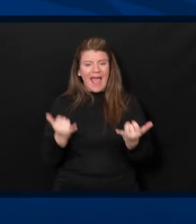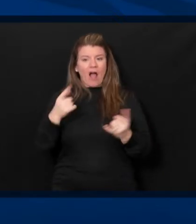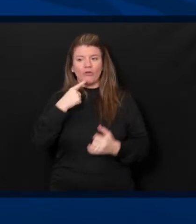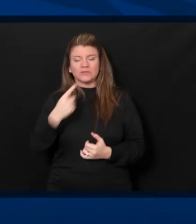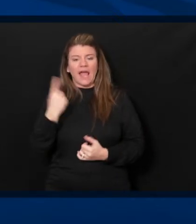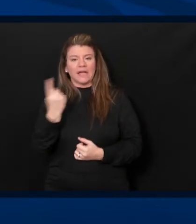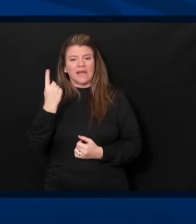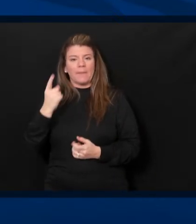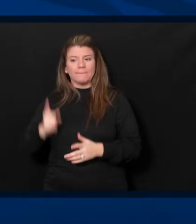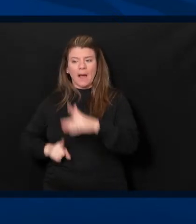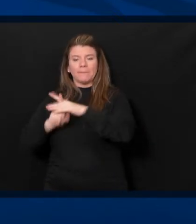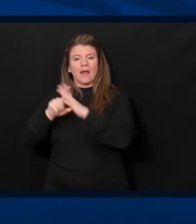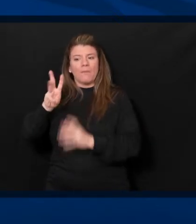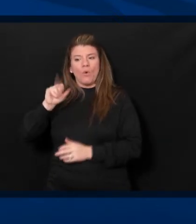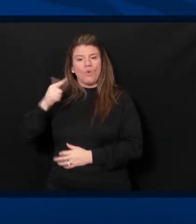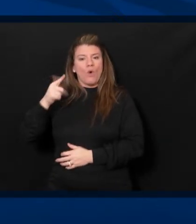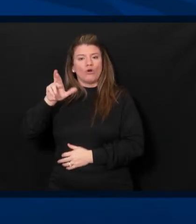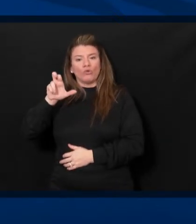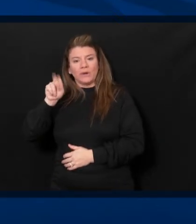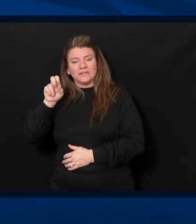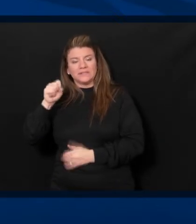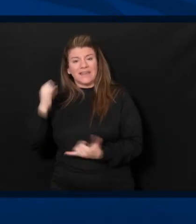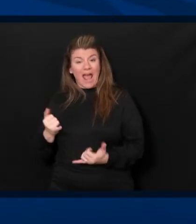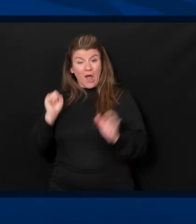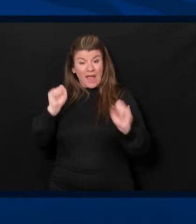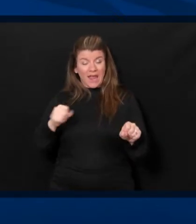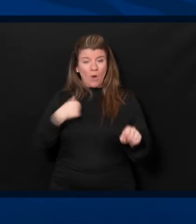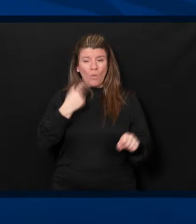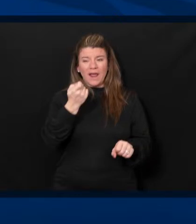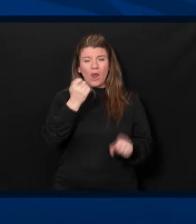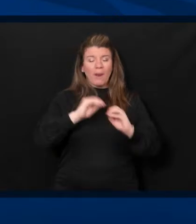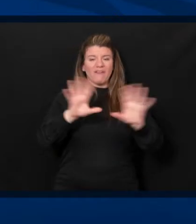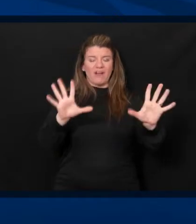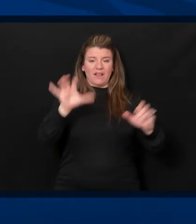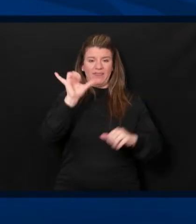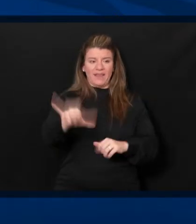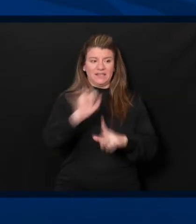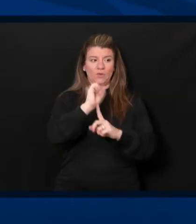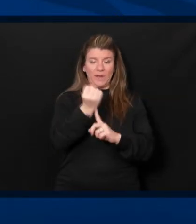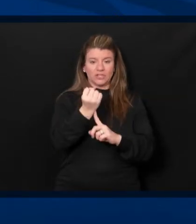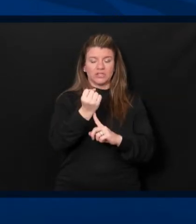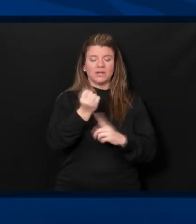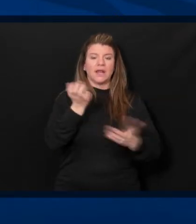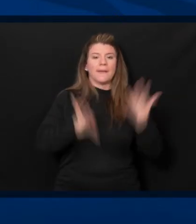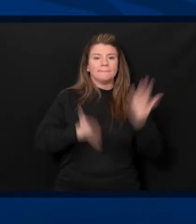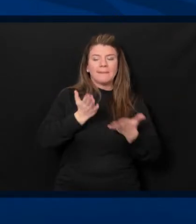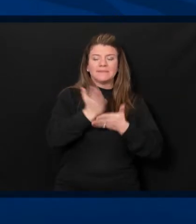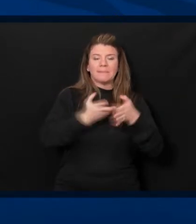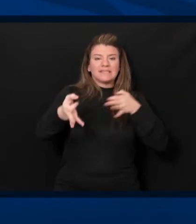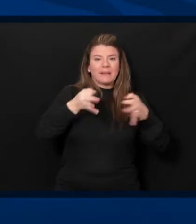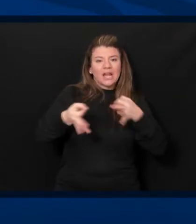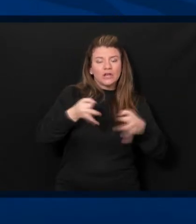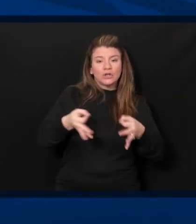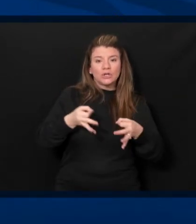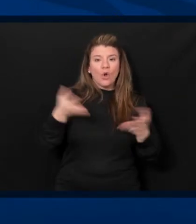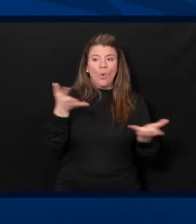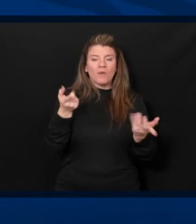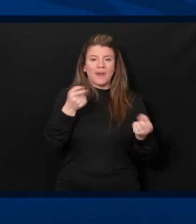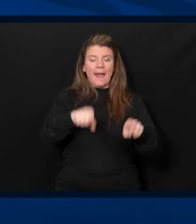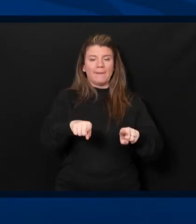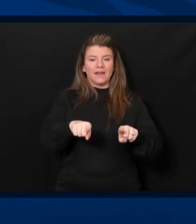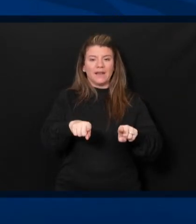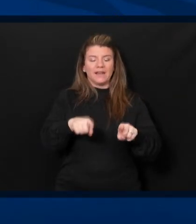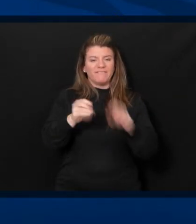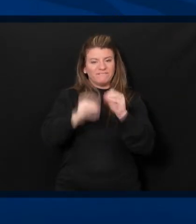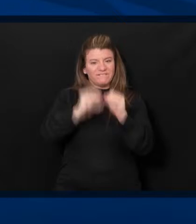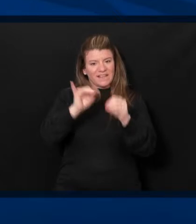with Walgreens. And now, could we get a little bit of a clarification on that and maybe some explanation of what's being done to fix